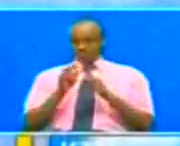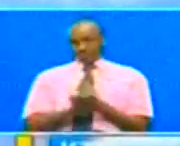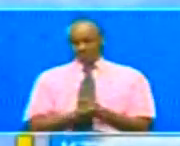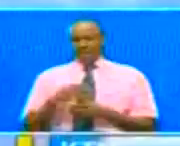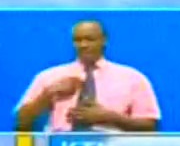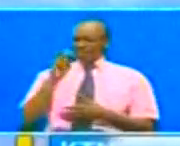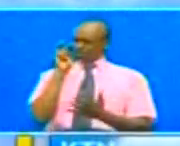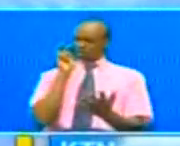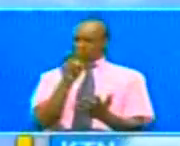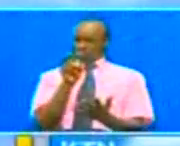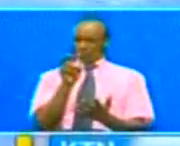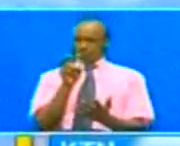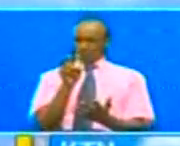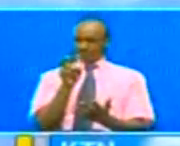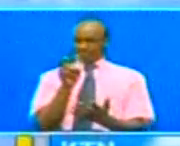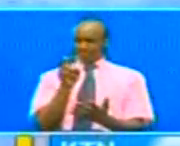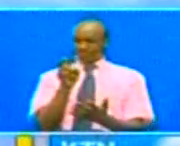saw